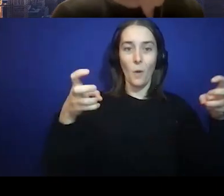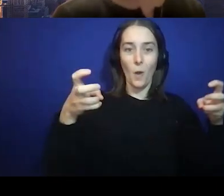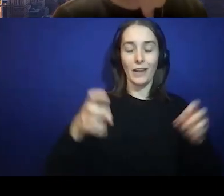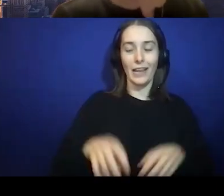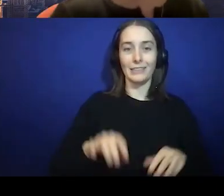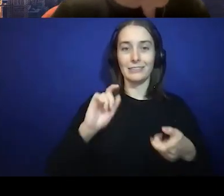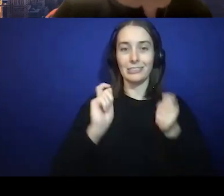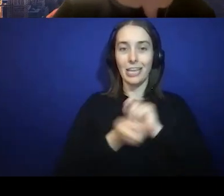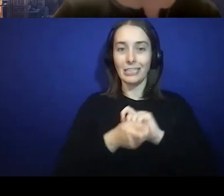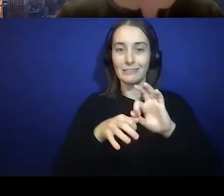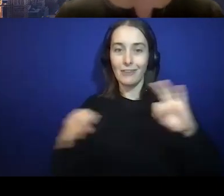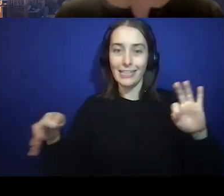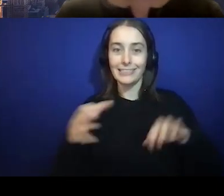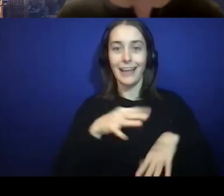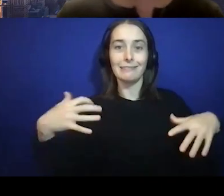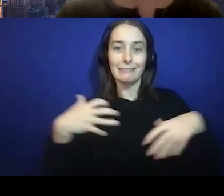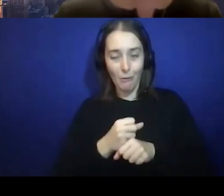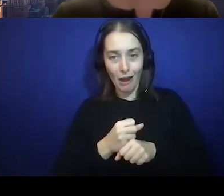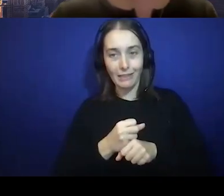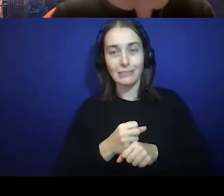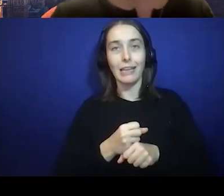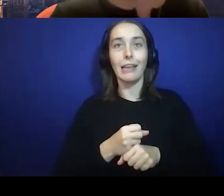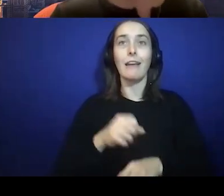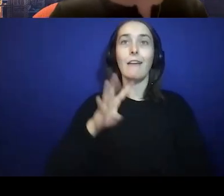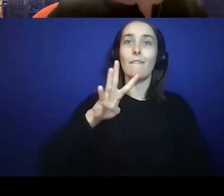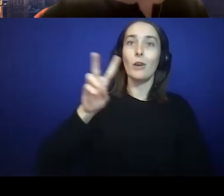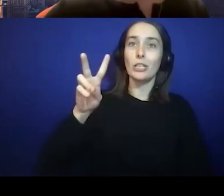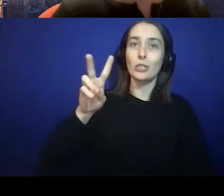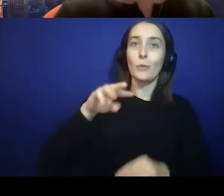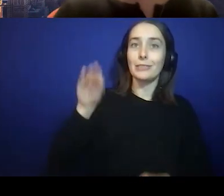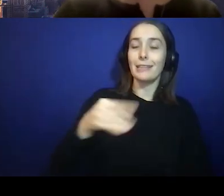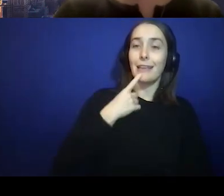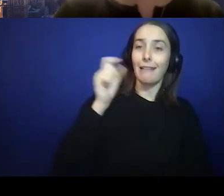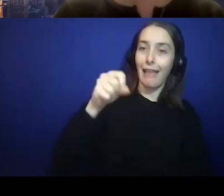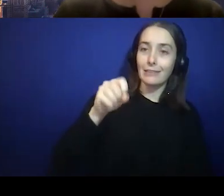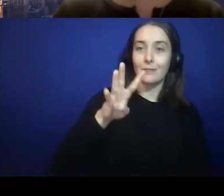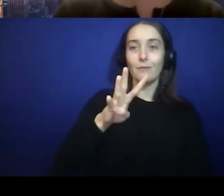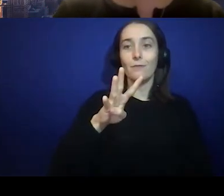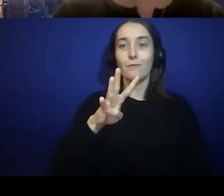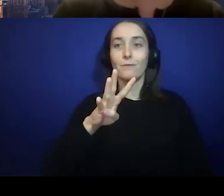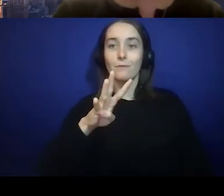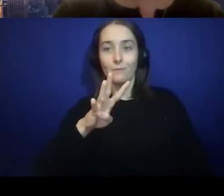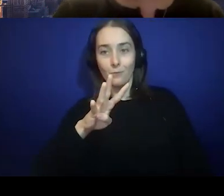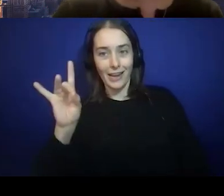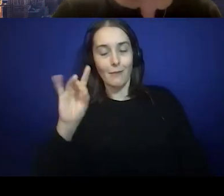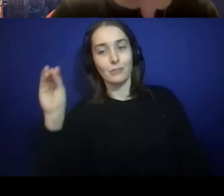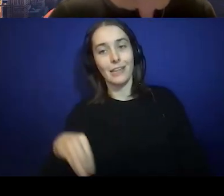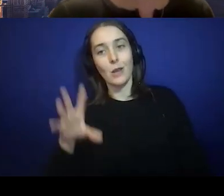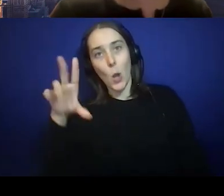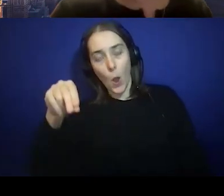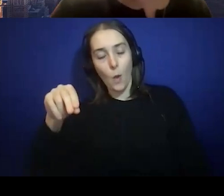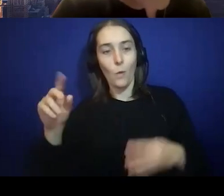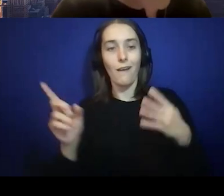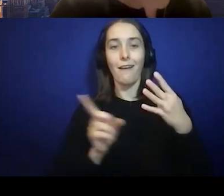58 say yes, 42% say no, they're not confident. And lastly, in the implementing of APA references,